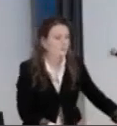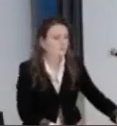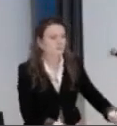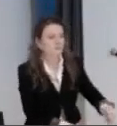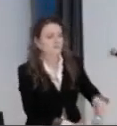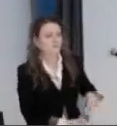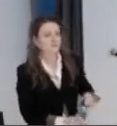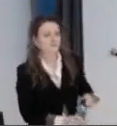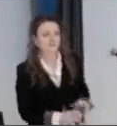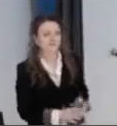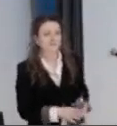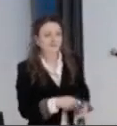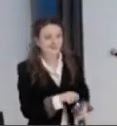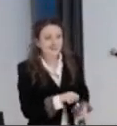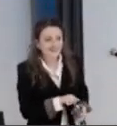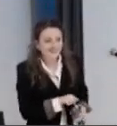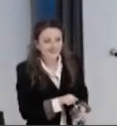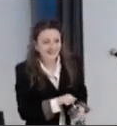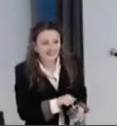Please.